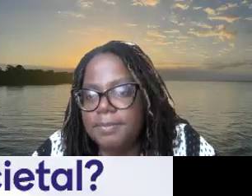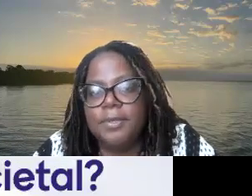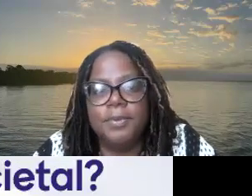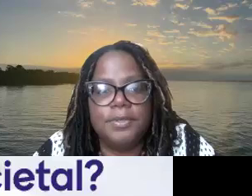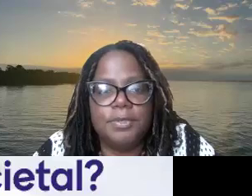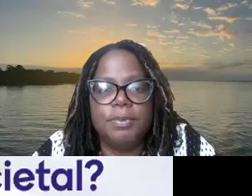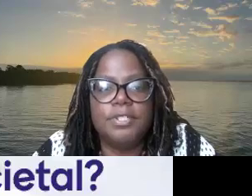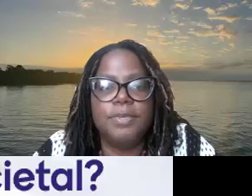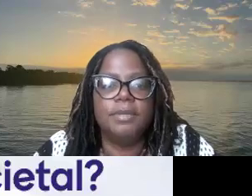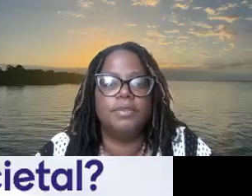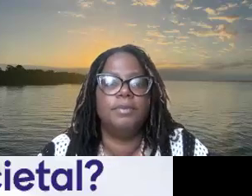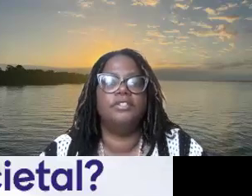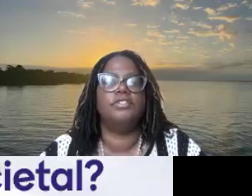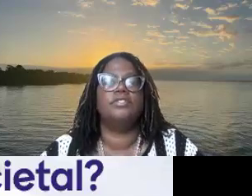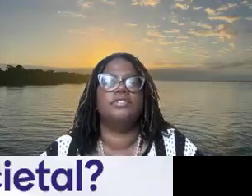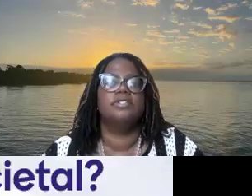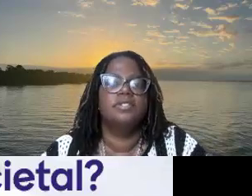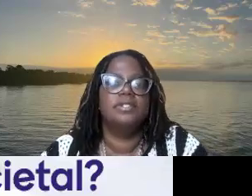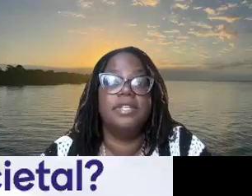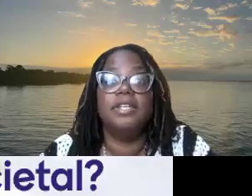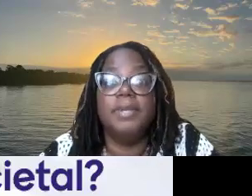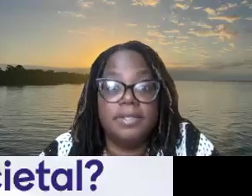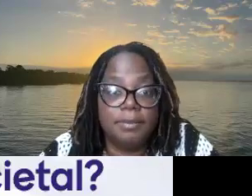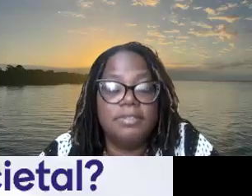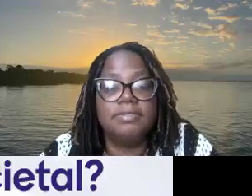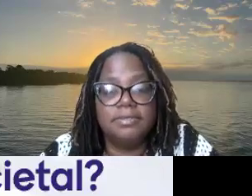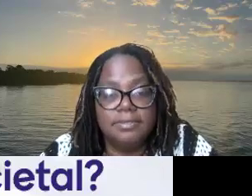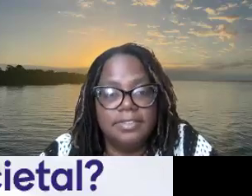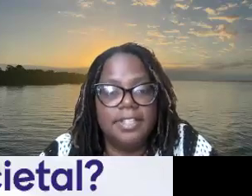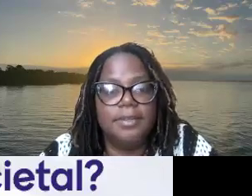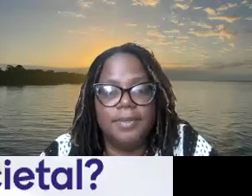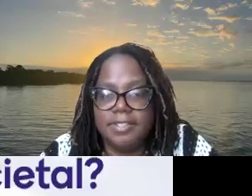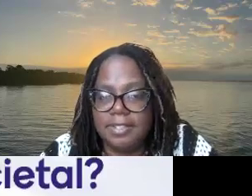groups, coworker support, speaking to managers, taking paid time off.